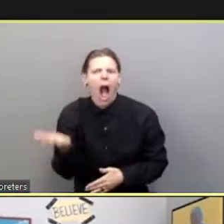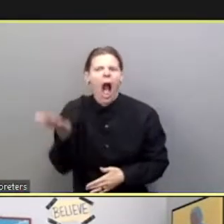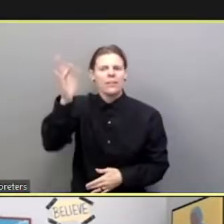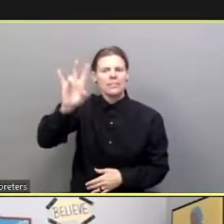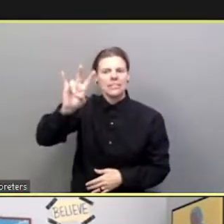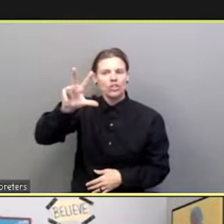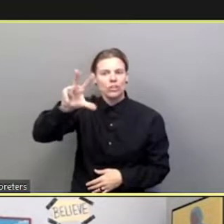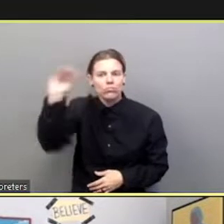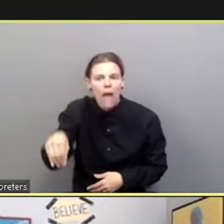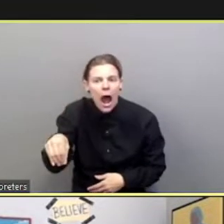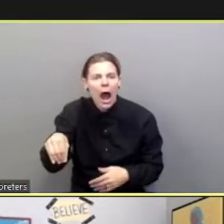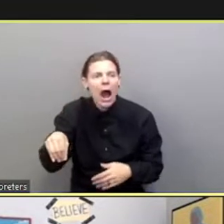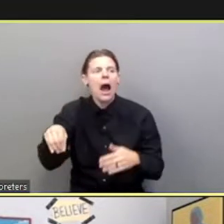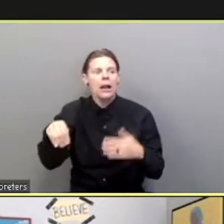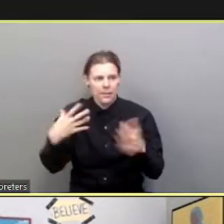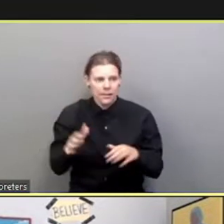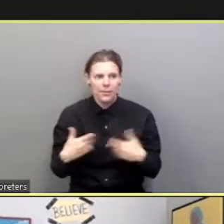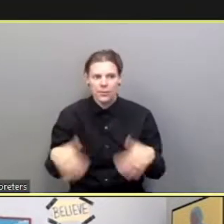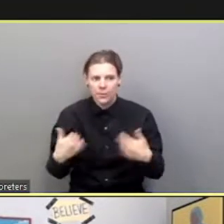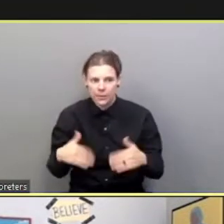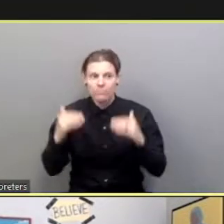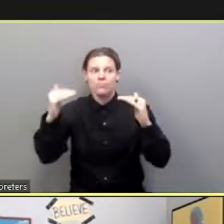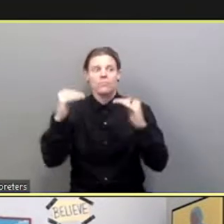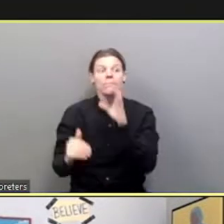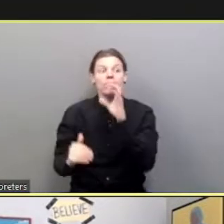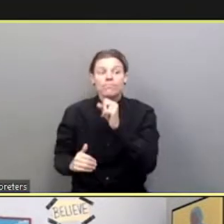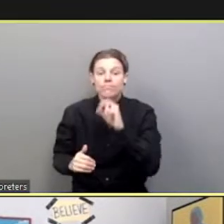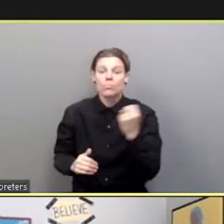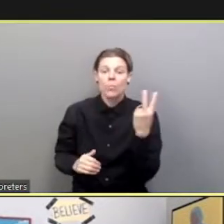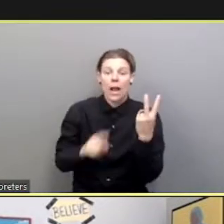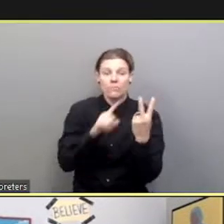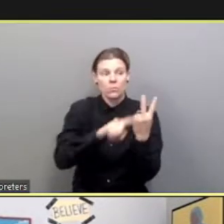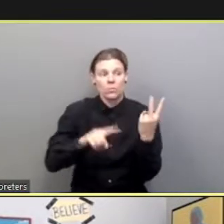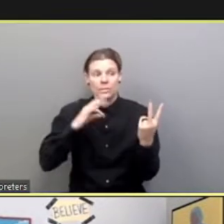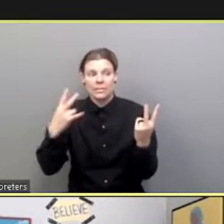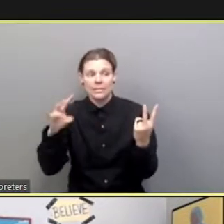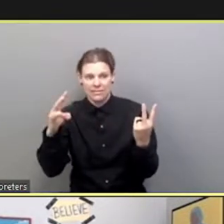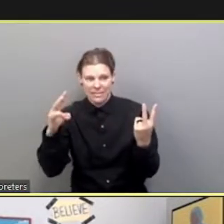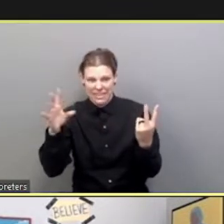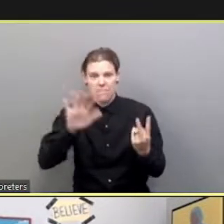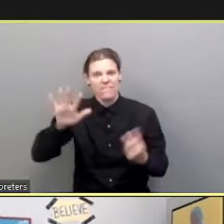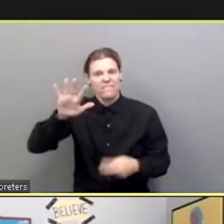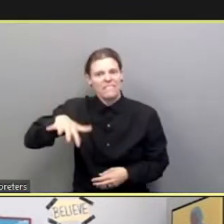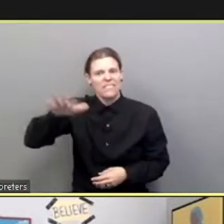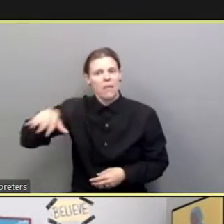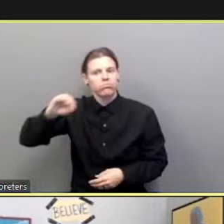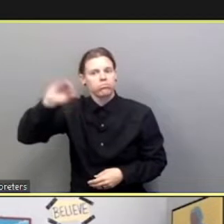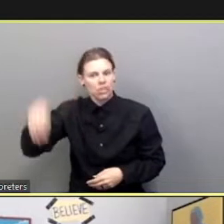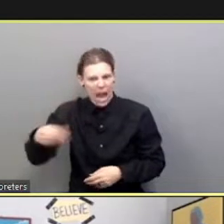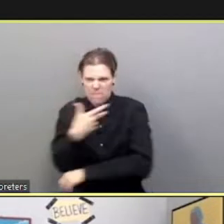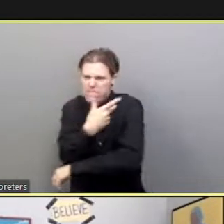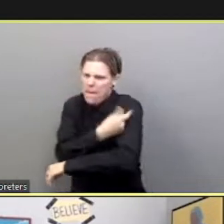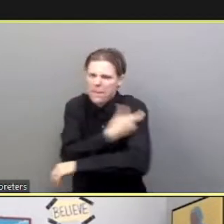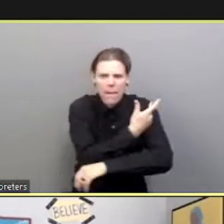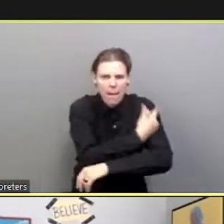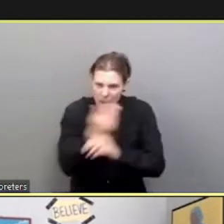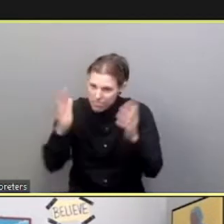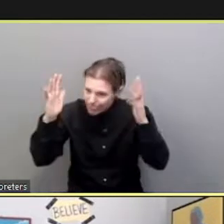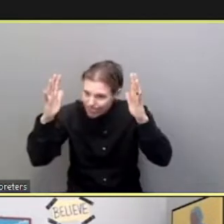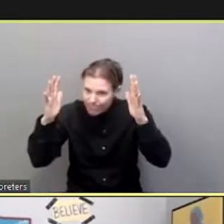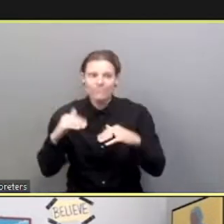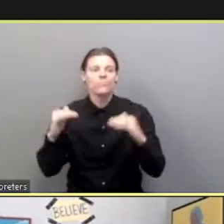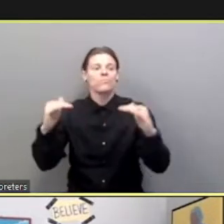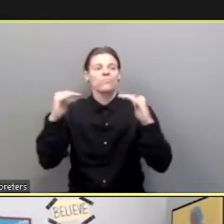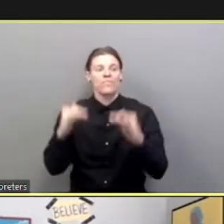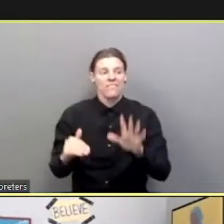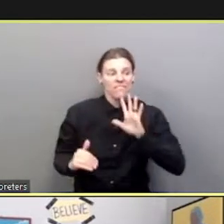Mexicans 12 to 17-year-old are vaccinated. Right now, it looks like 0.0% of New Mexicans 5 to 11. It's just that the